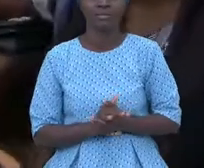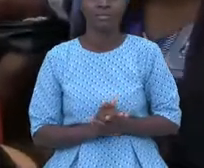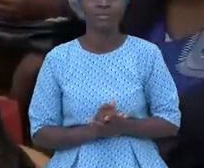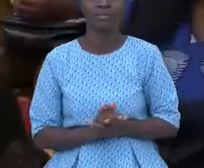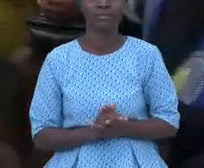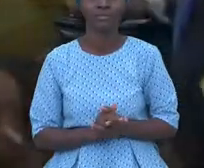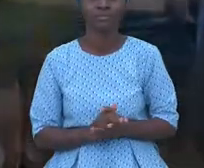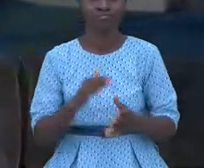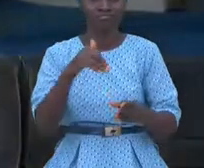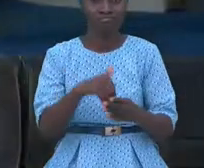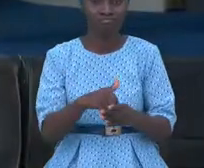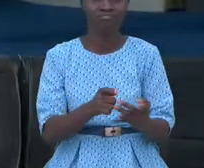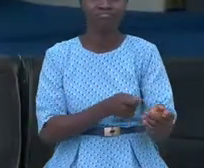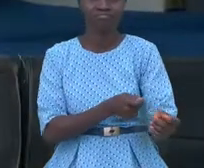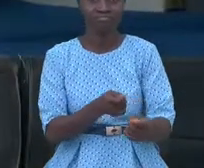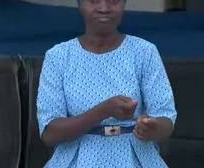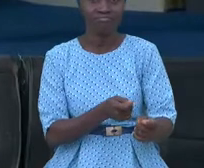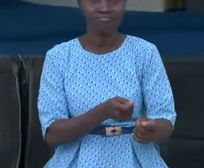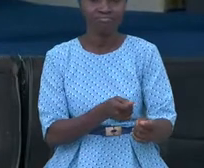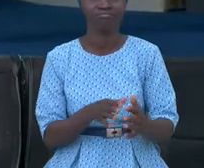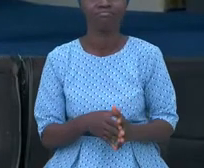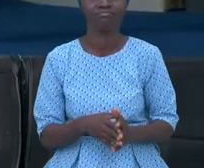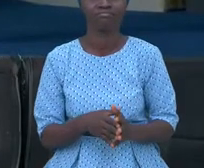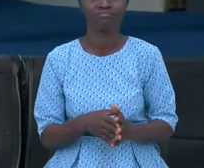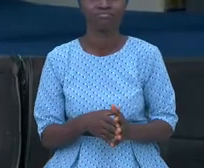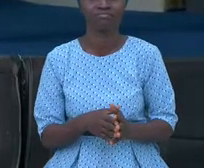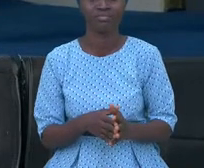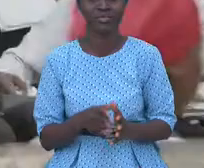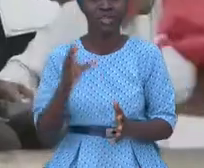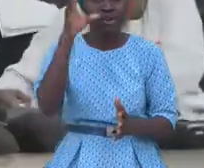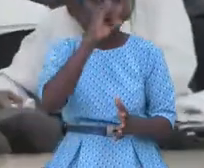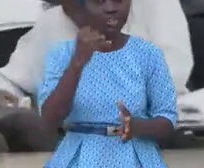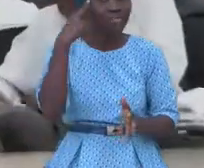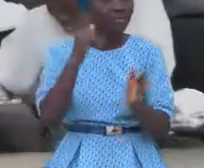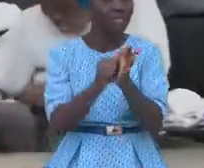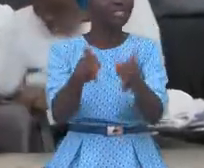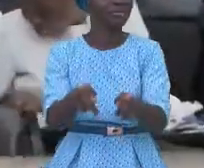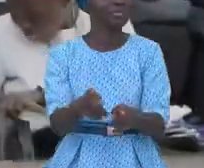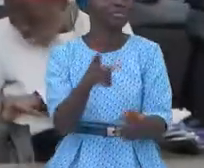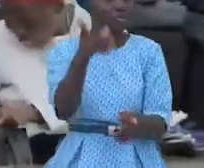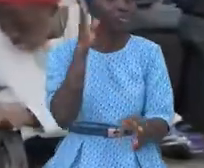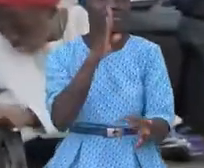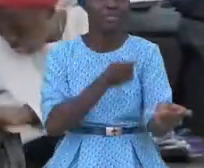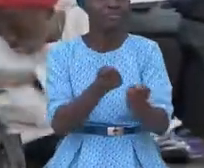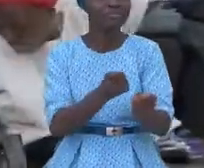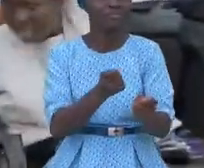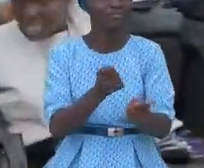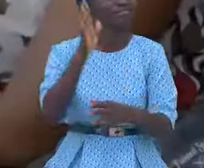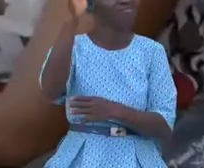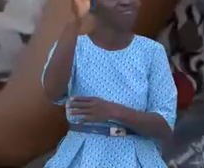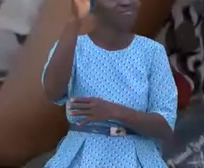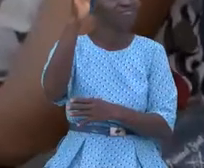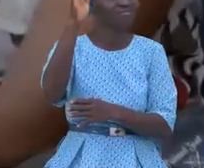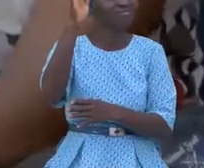In charge. I'm looking for her. In charge. I'm looking for